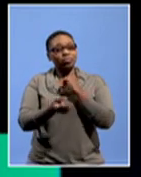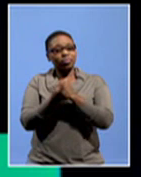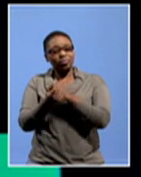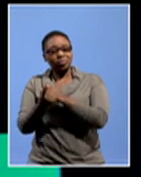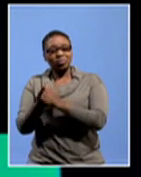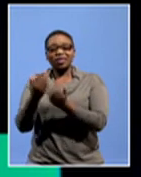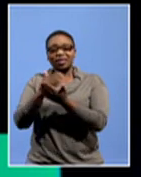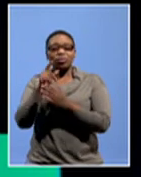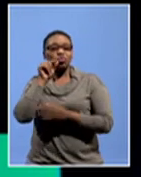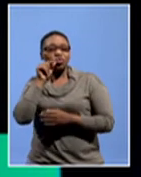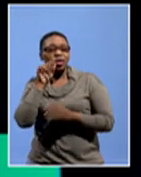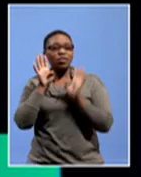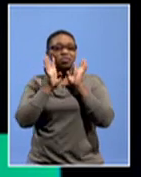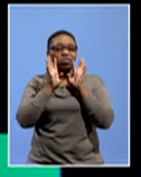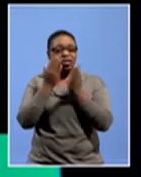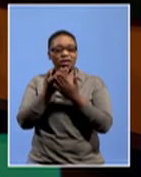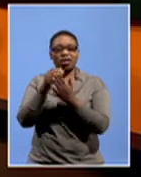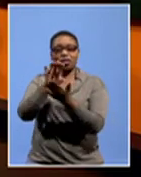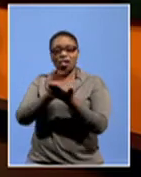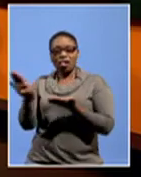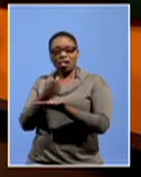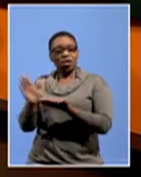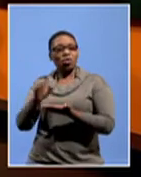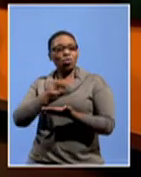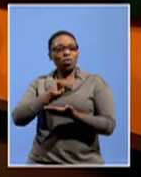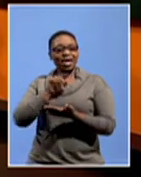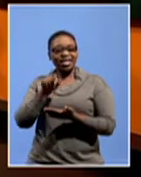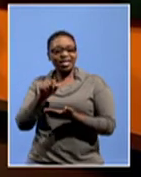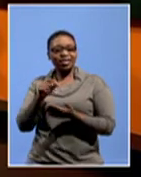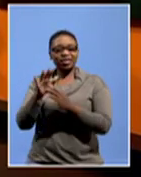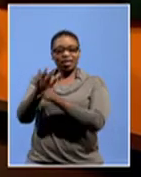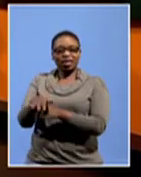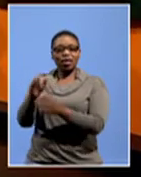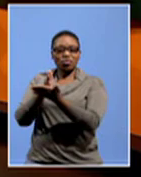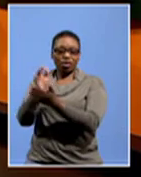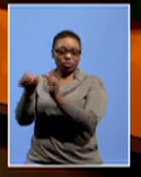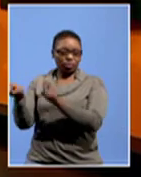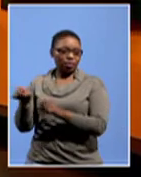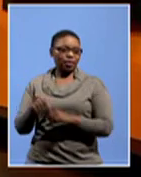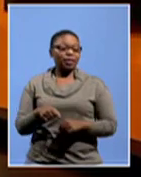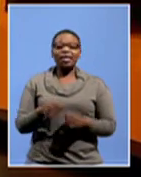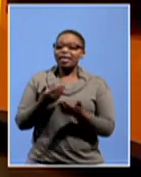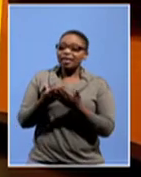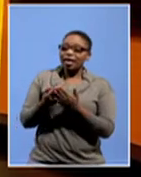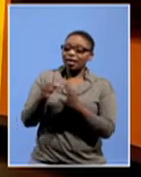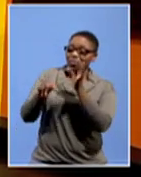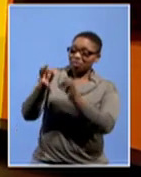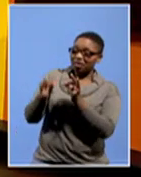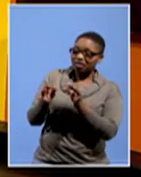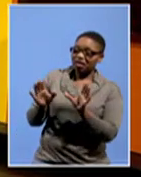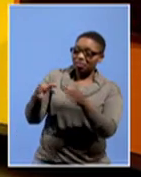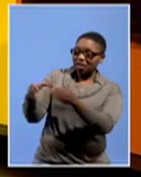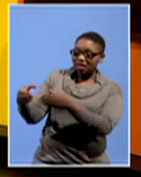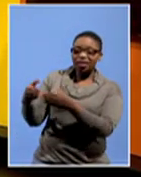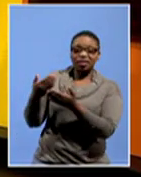posts that are clearly in violation of the community standards and our own laws in South Africa. Can political parties get away